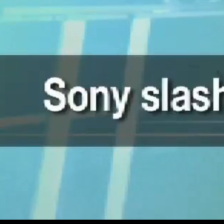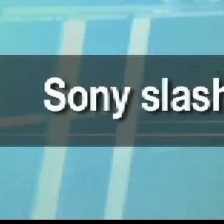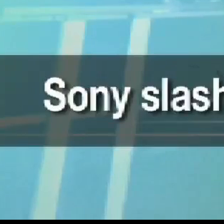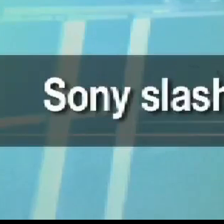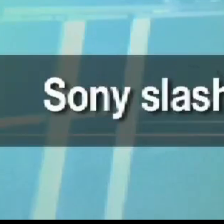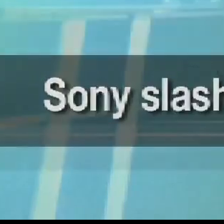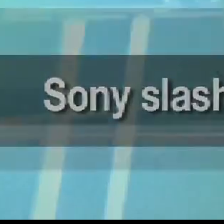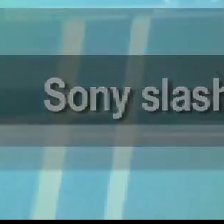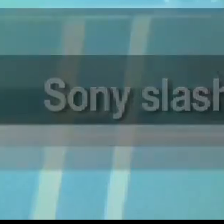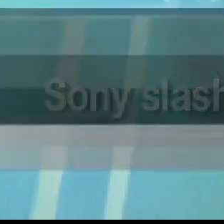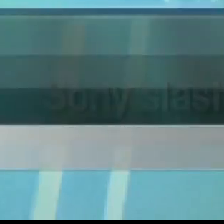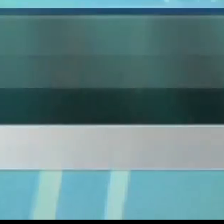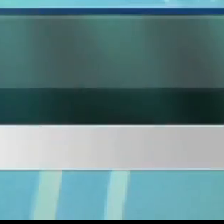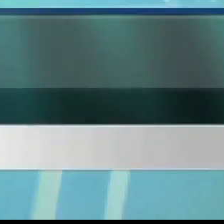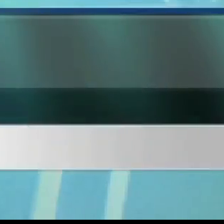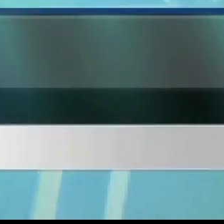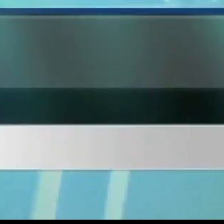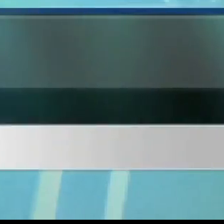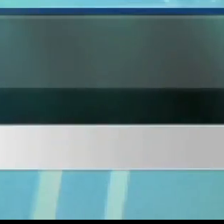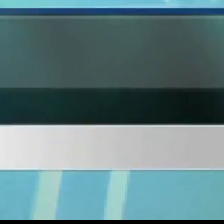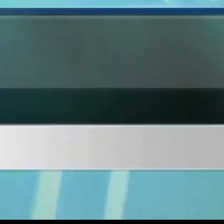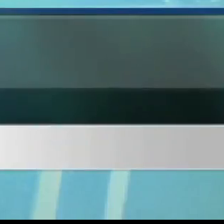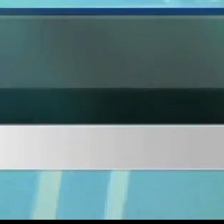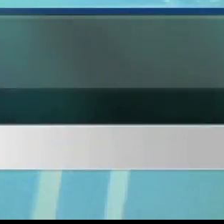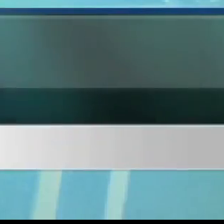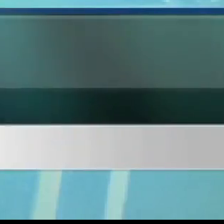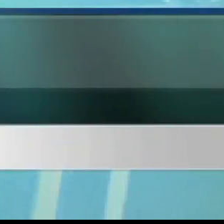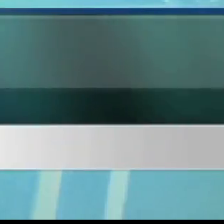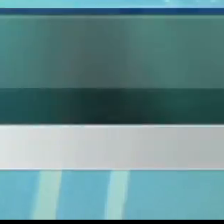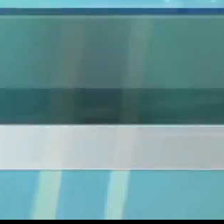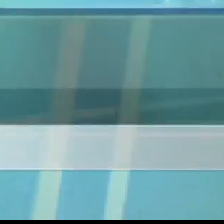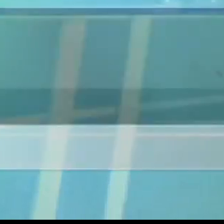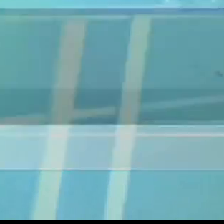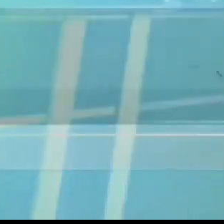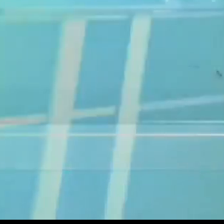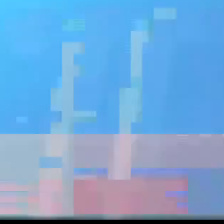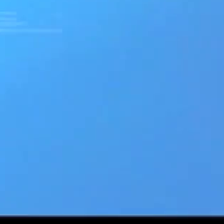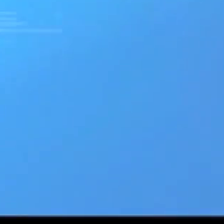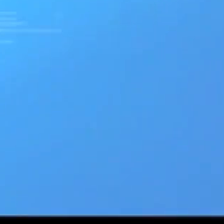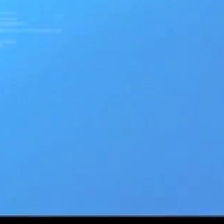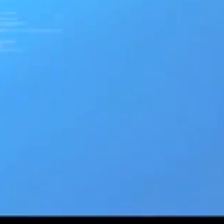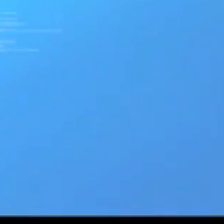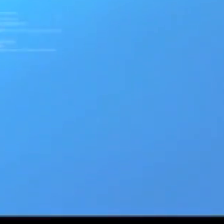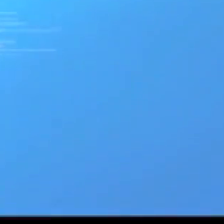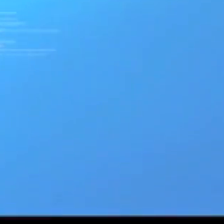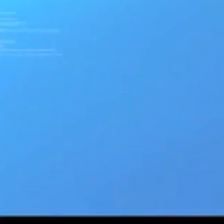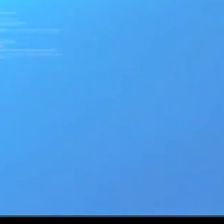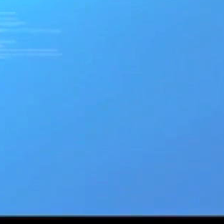high-profile flops. And that's your Royal Fidelity Business News. I'm Charisma Robinson.